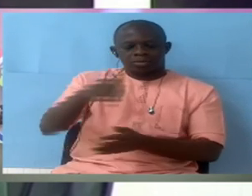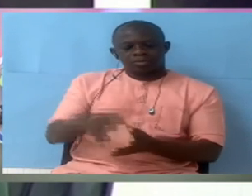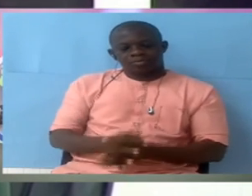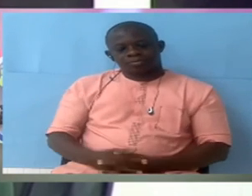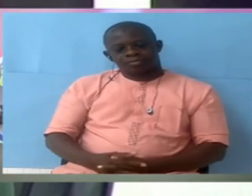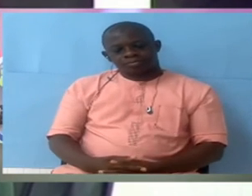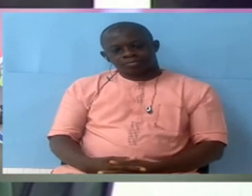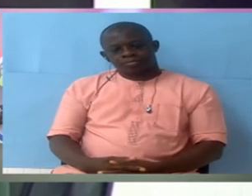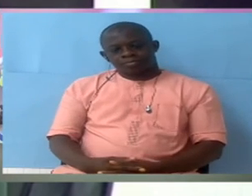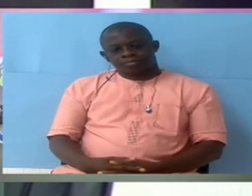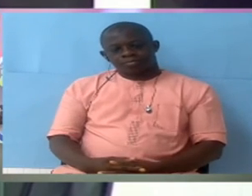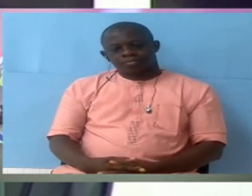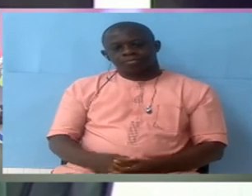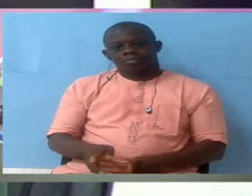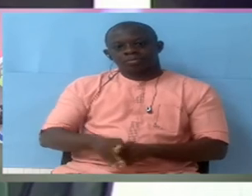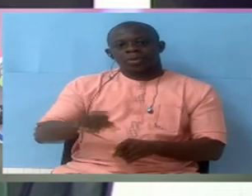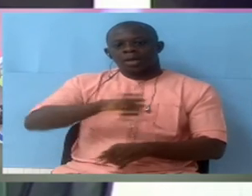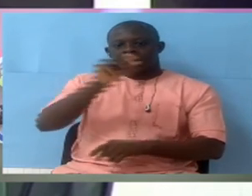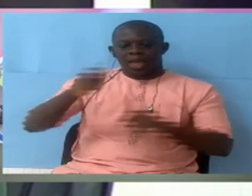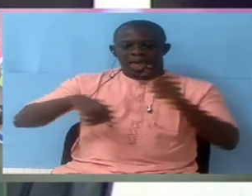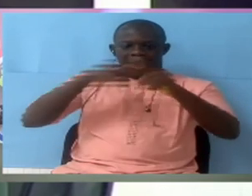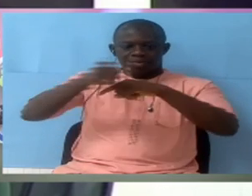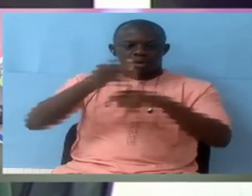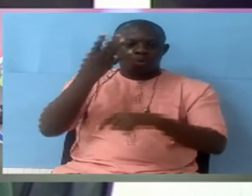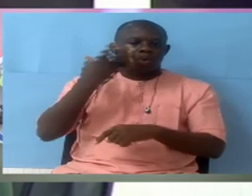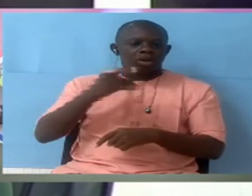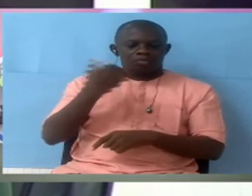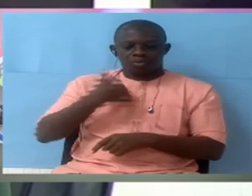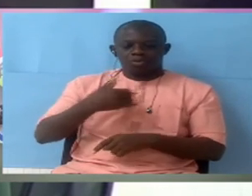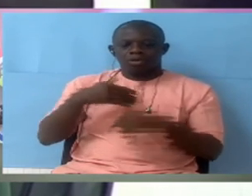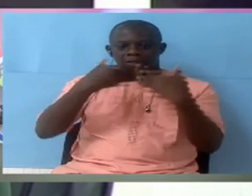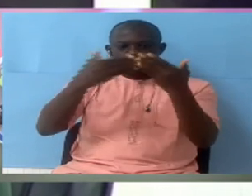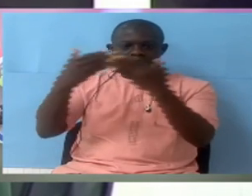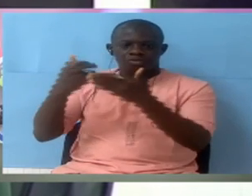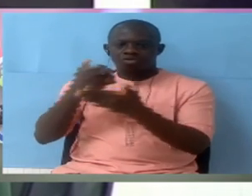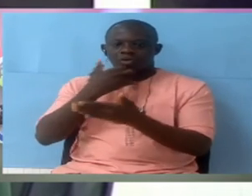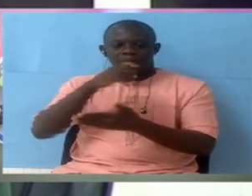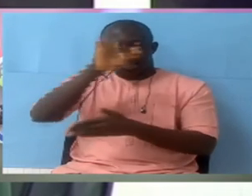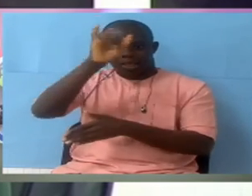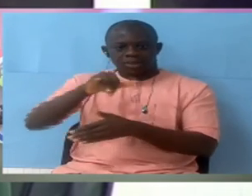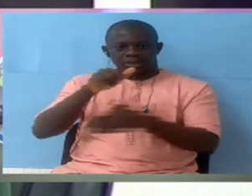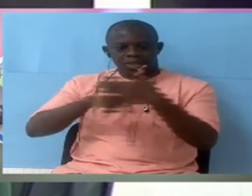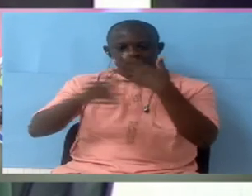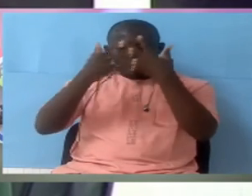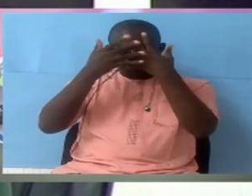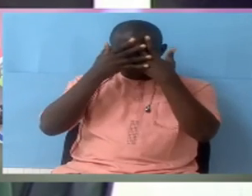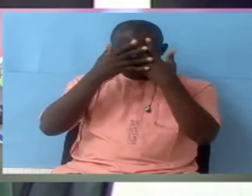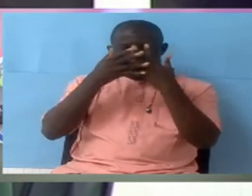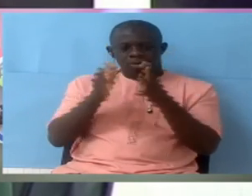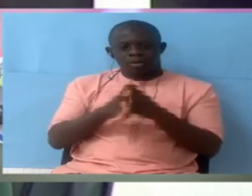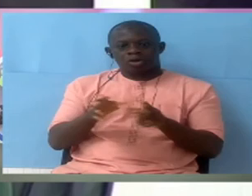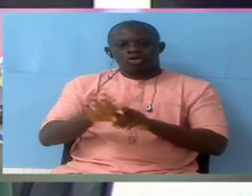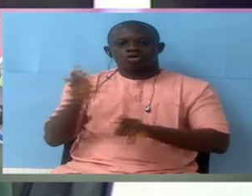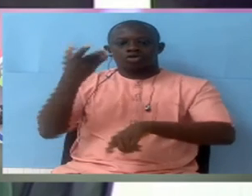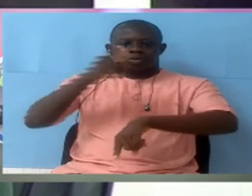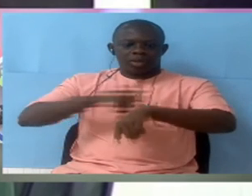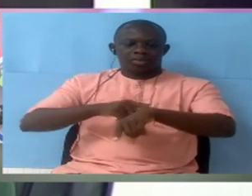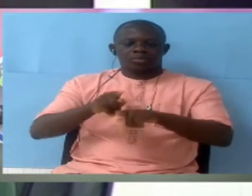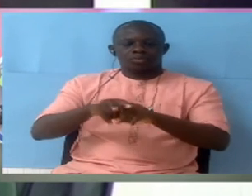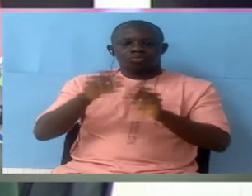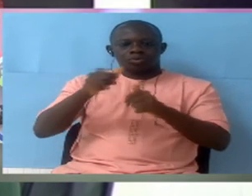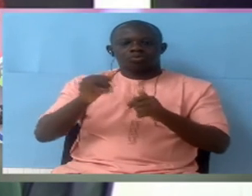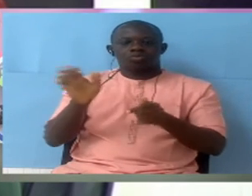And after when we were sentenced, in fact, sometimes it will go